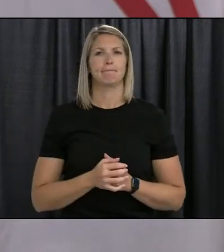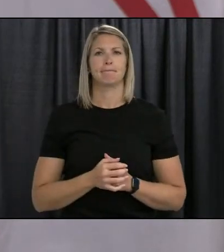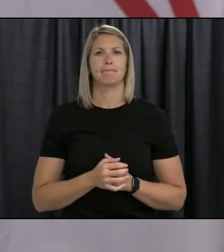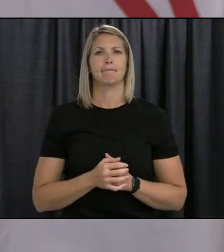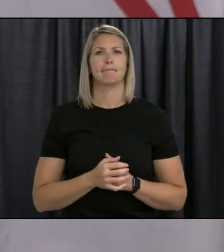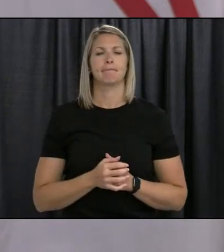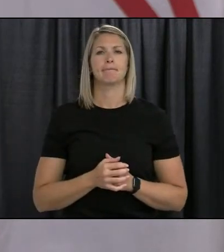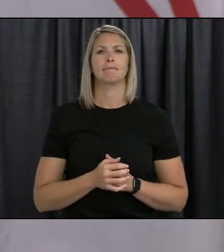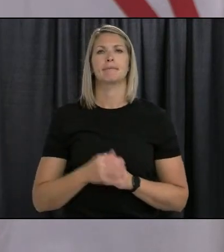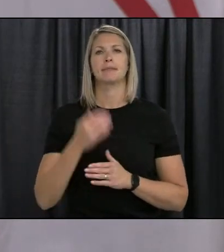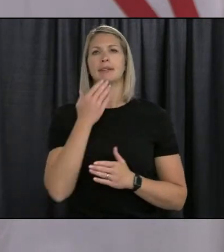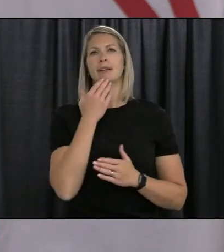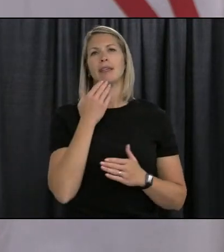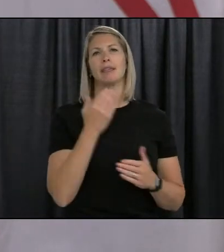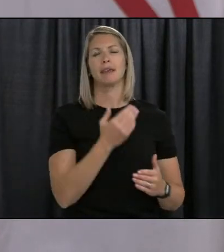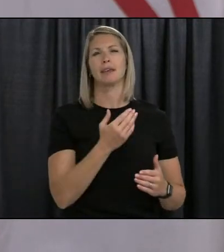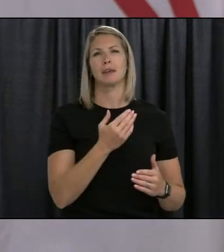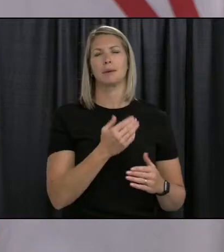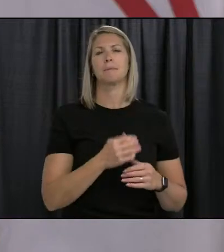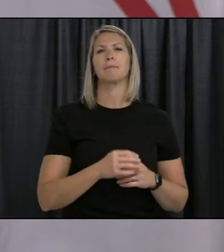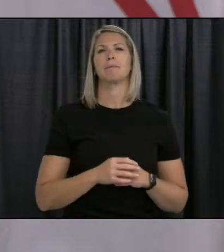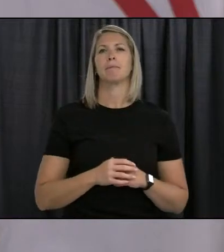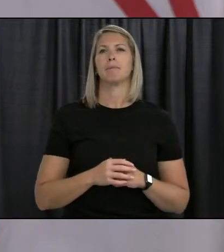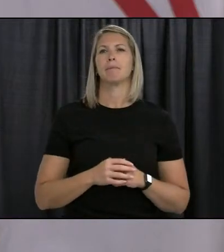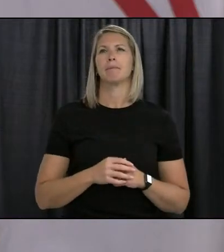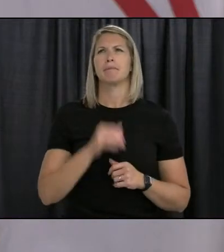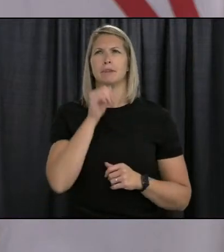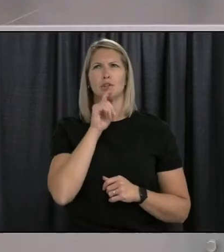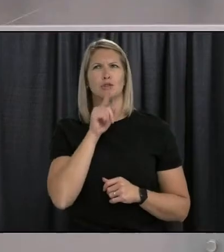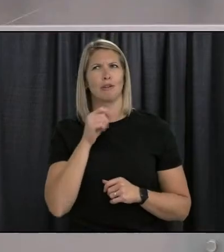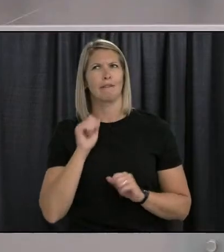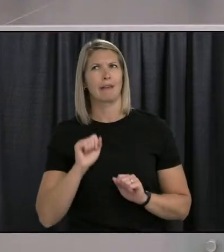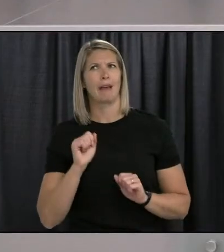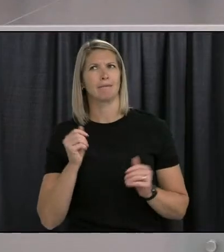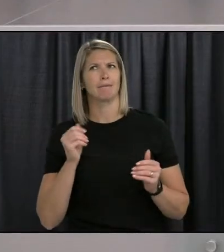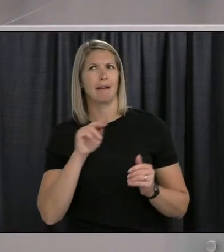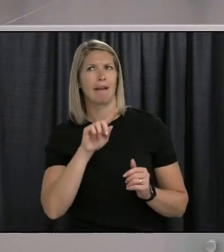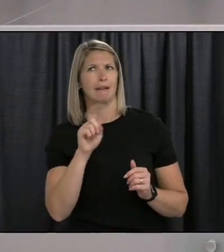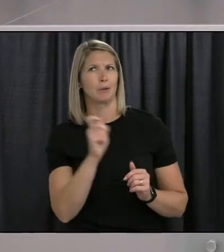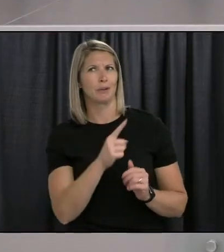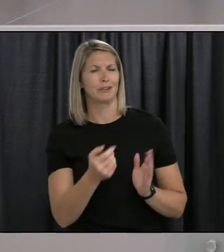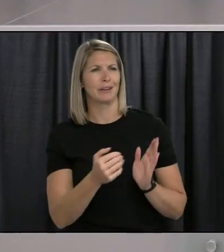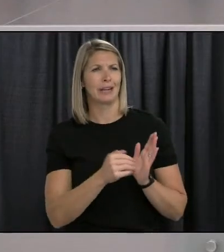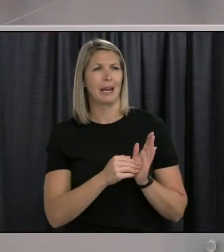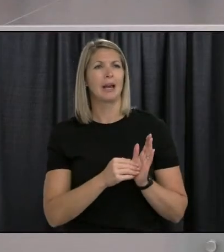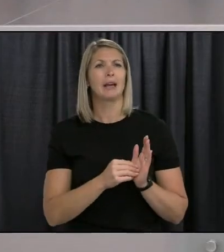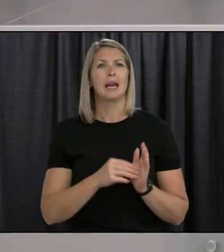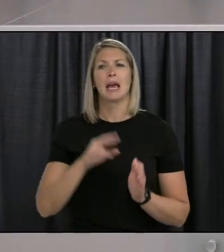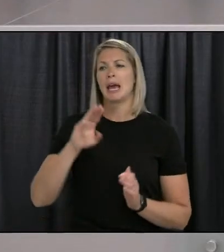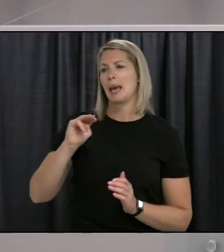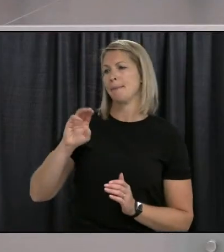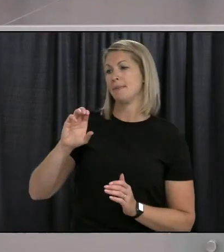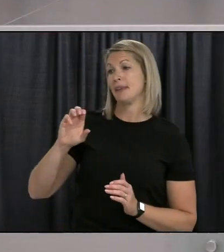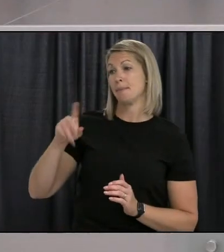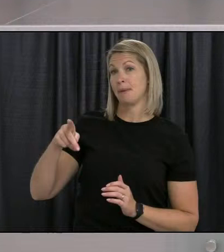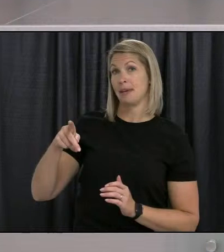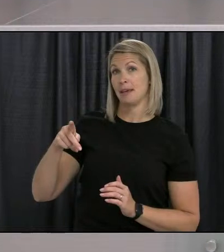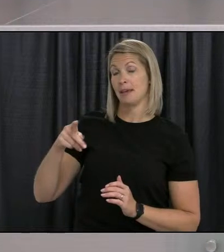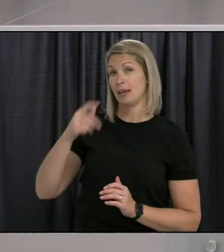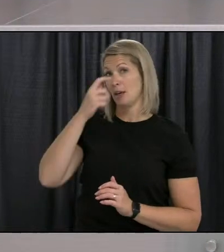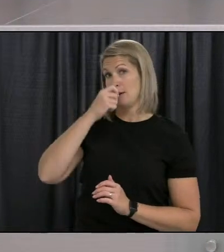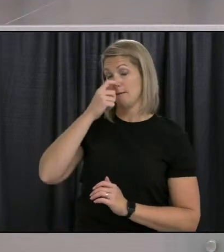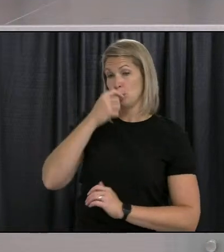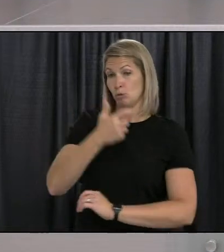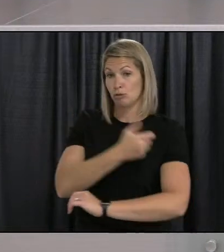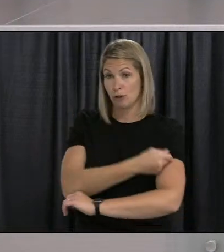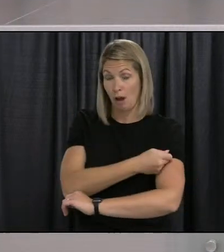Thank you. And I'm not sure if I got a second question here, but in case I do, we know with the MCP covering flu shots, doctors now being able to do it in